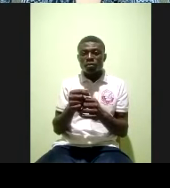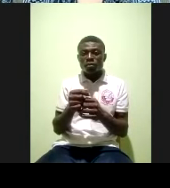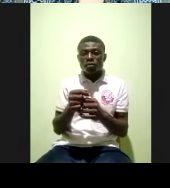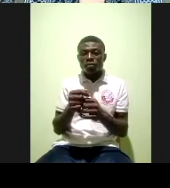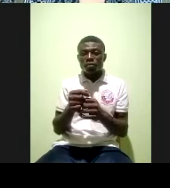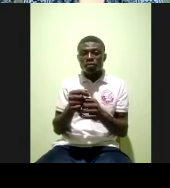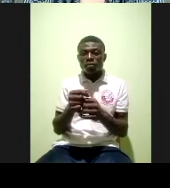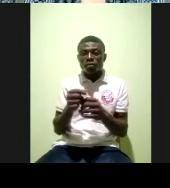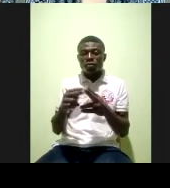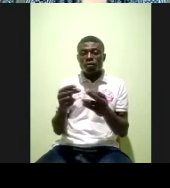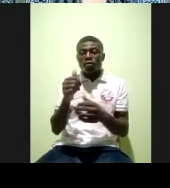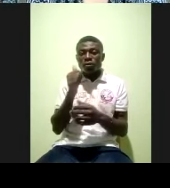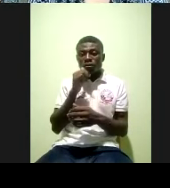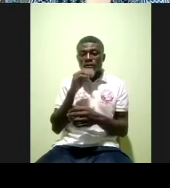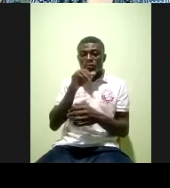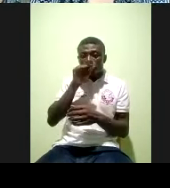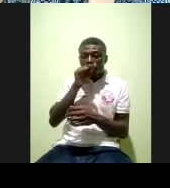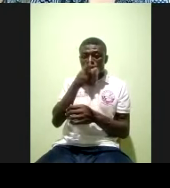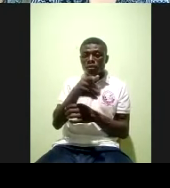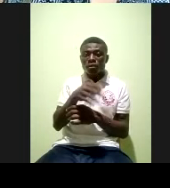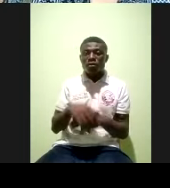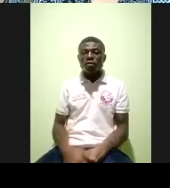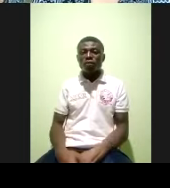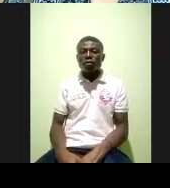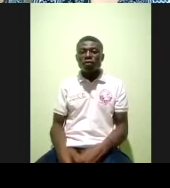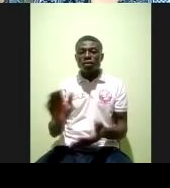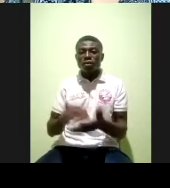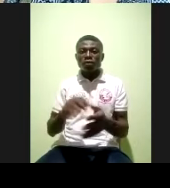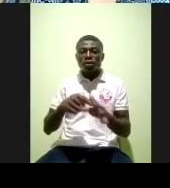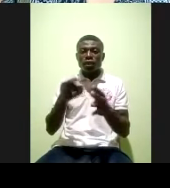pretty little girl. So let me go back.